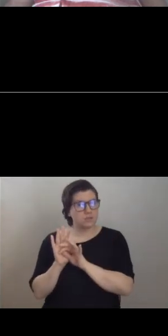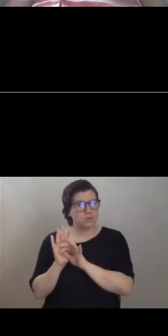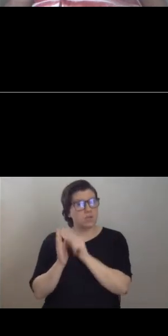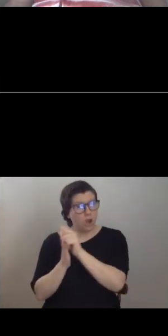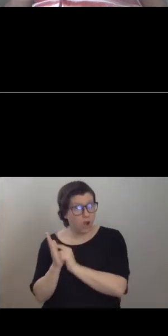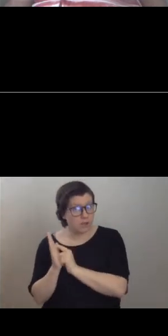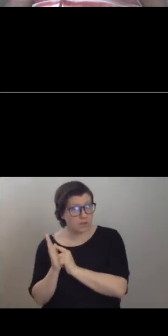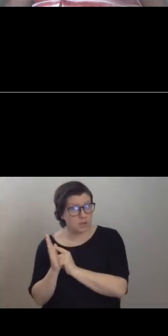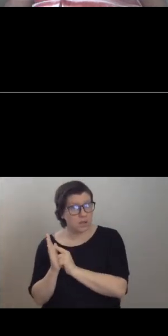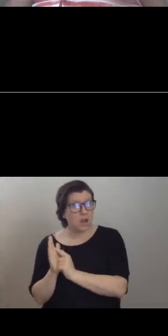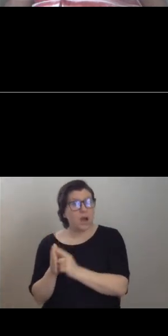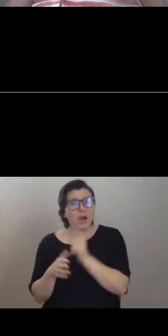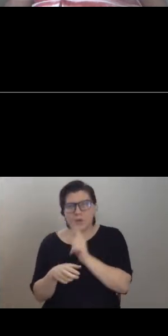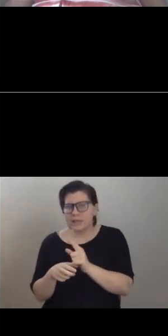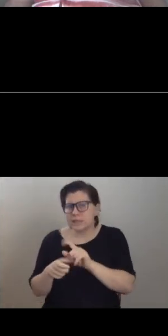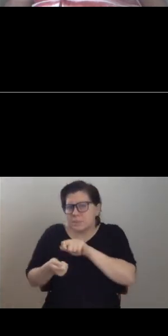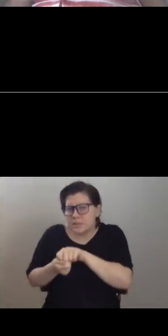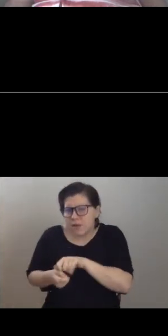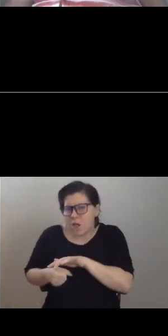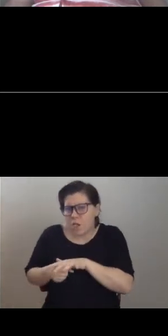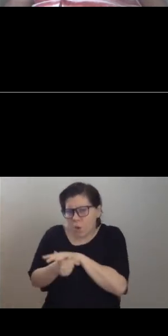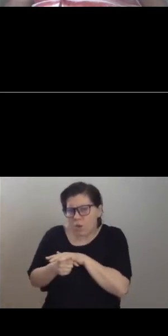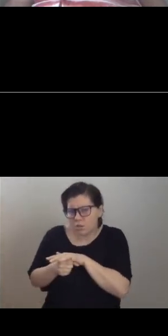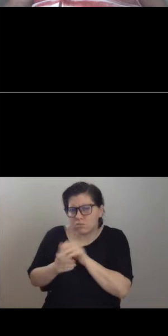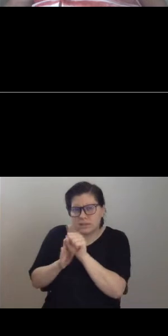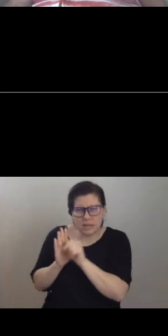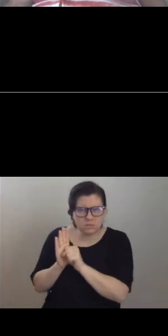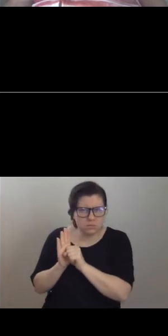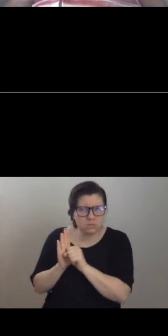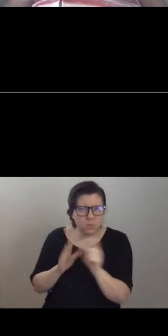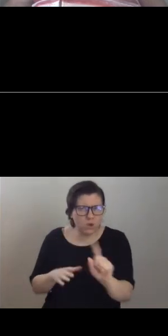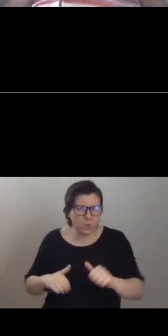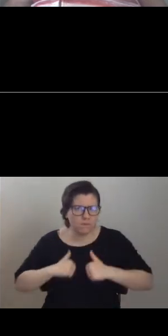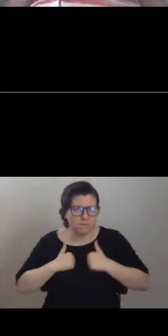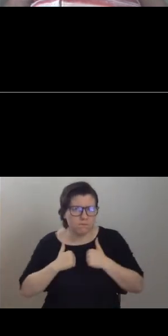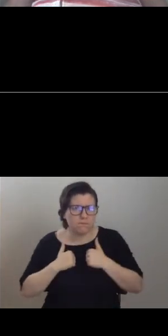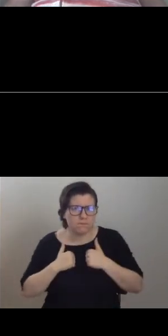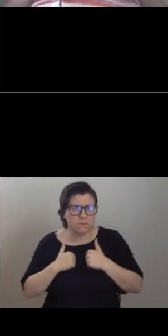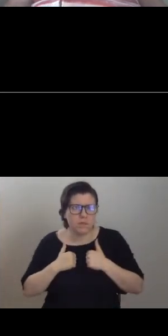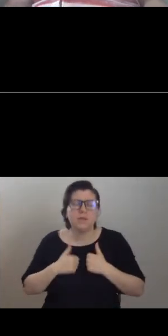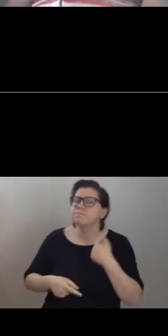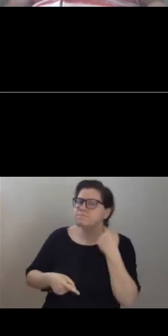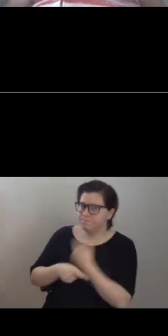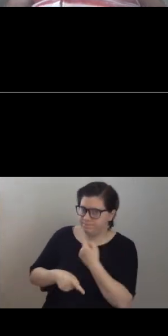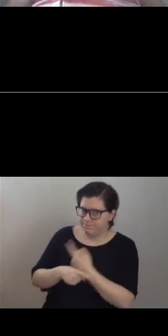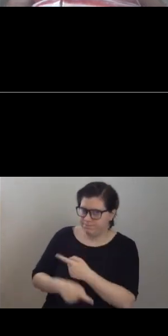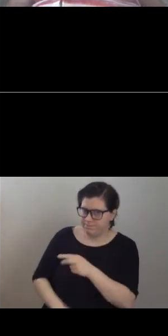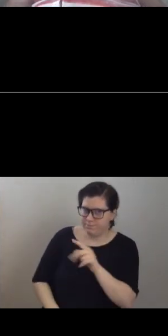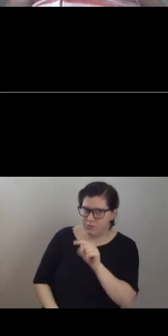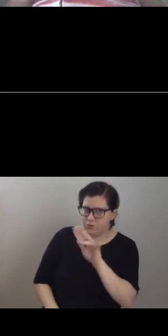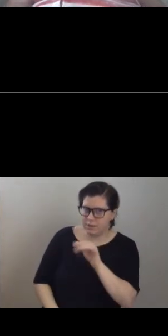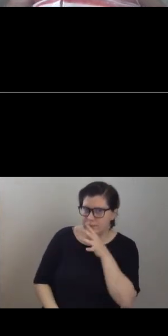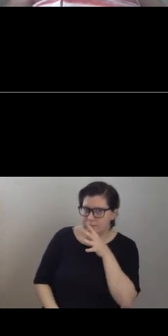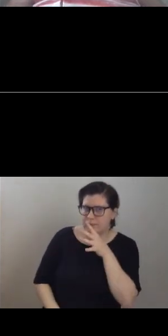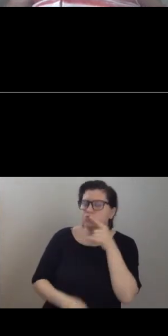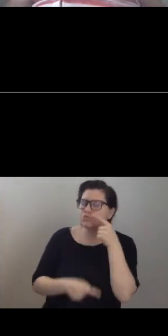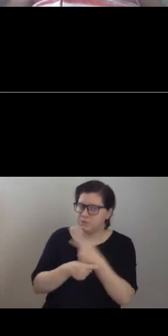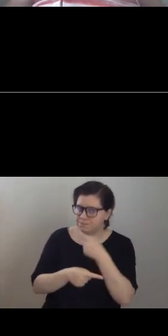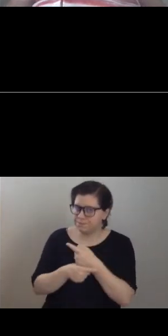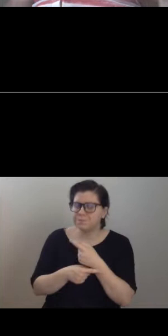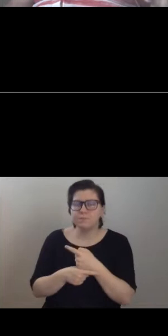laws are very local to the state or area that you live in. That's correct. And I would